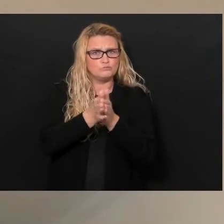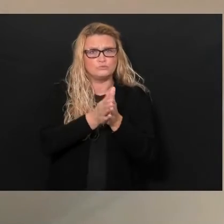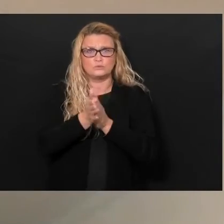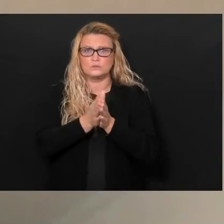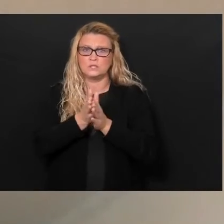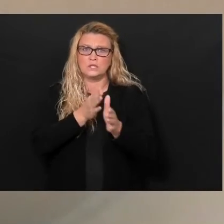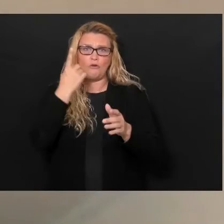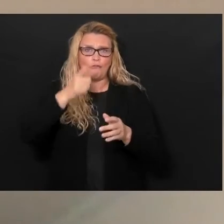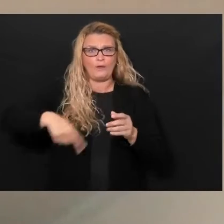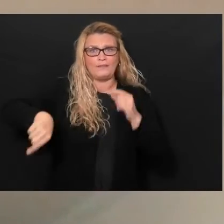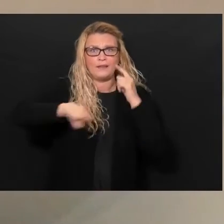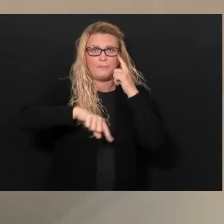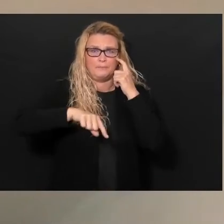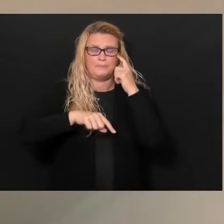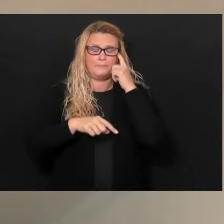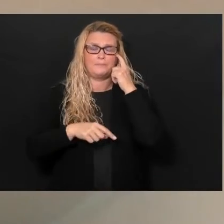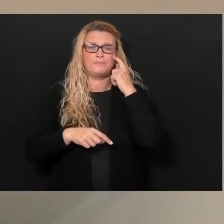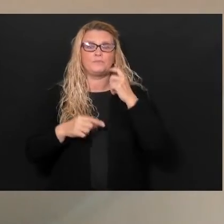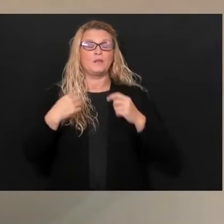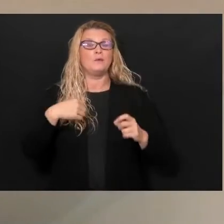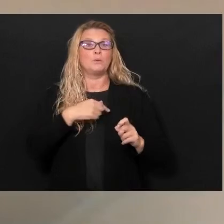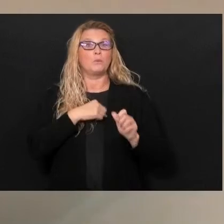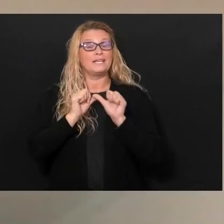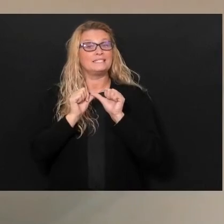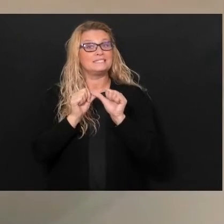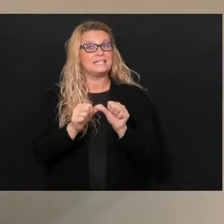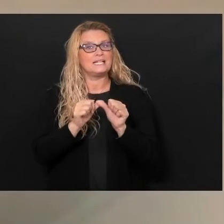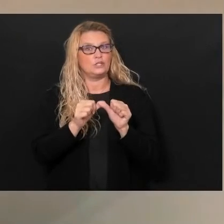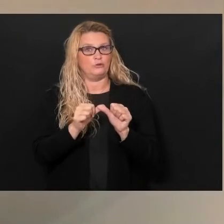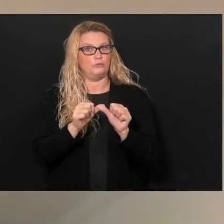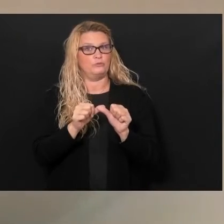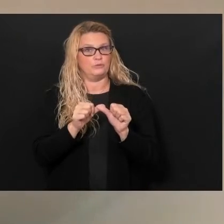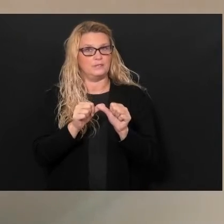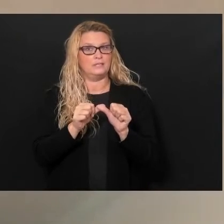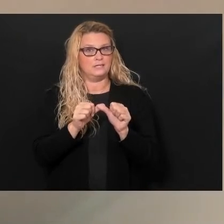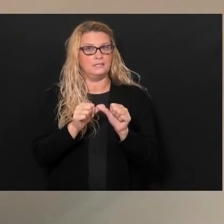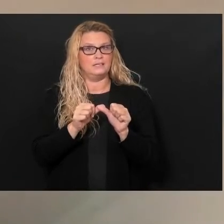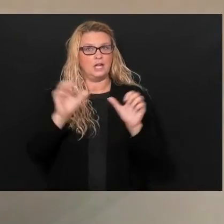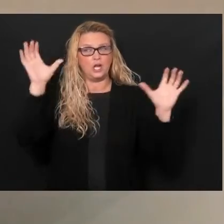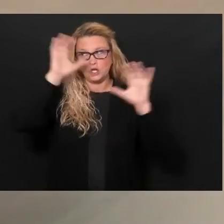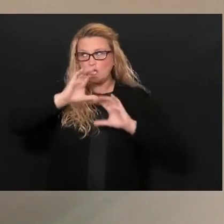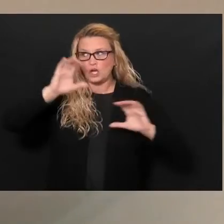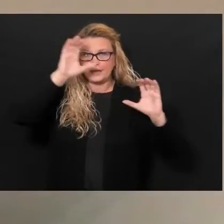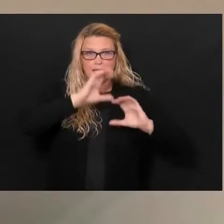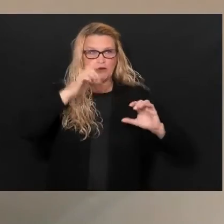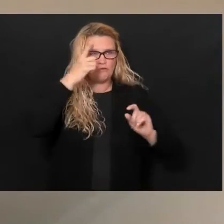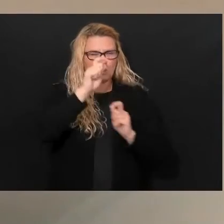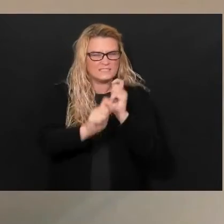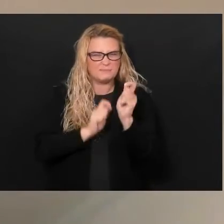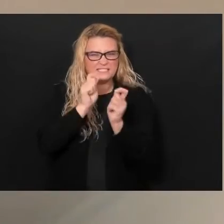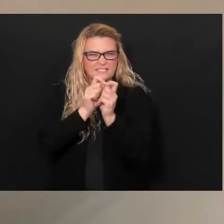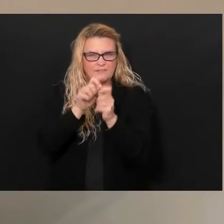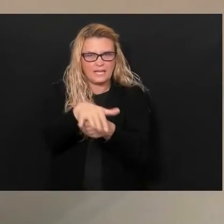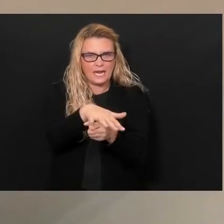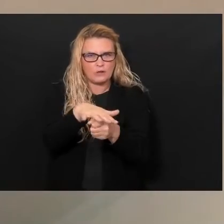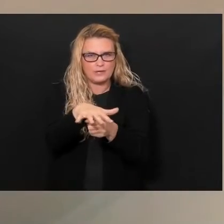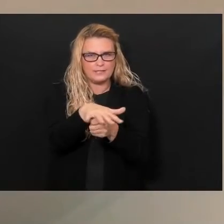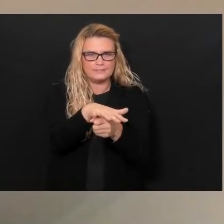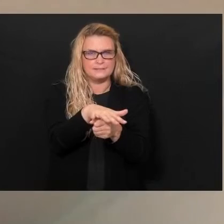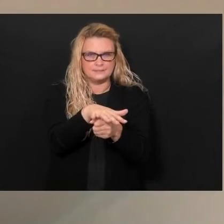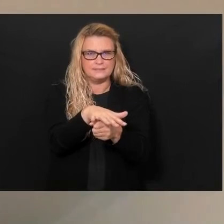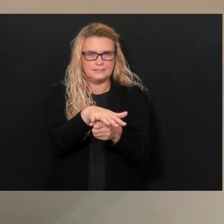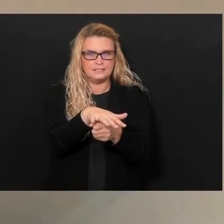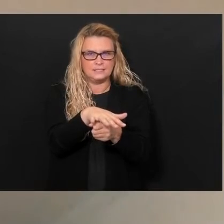sector. But as we continue to go, we are constantly looking for those specific areas where we